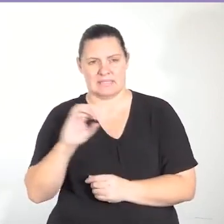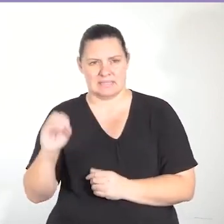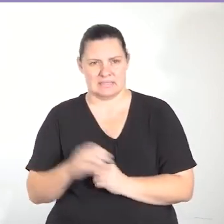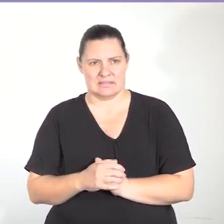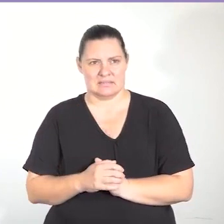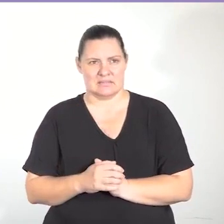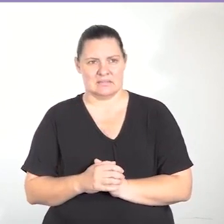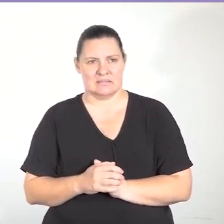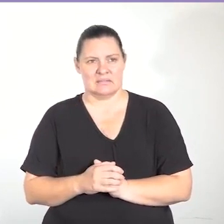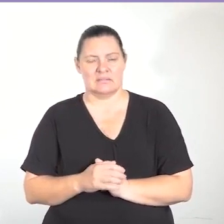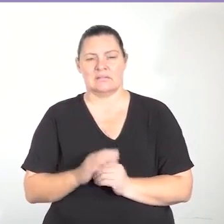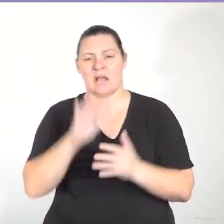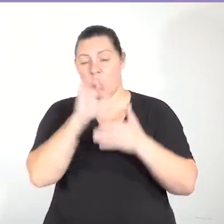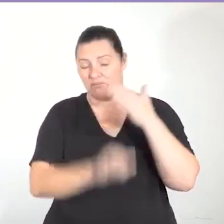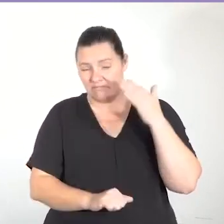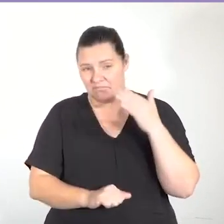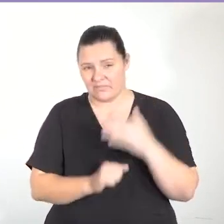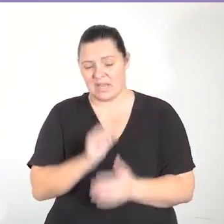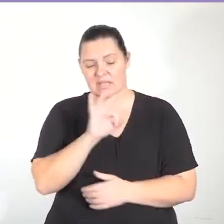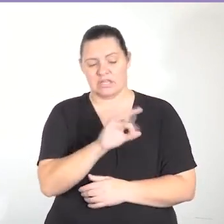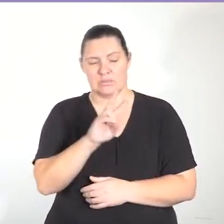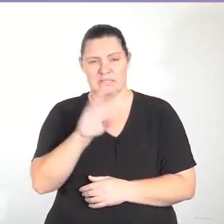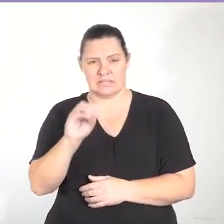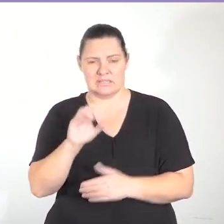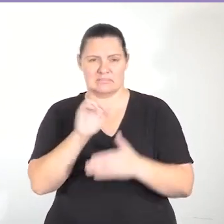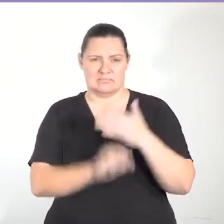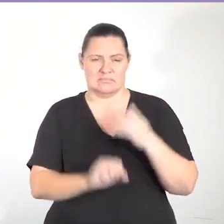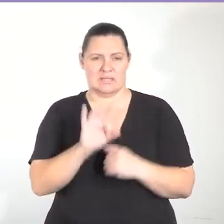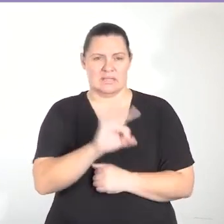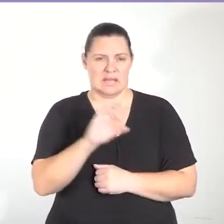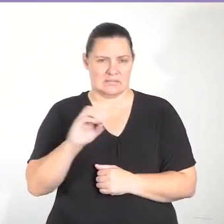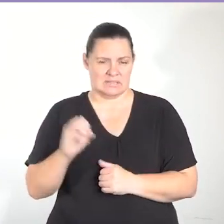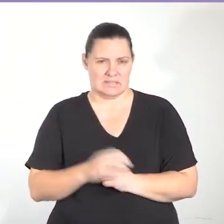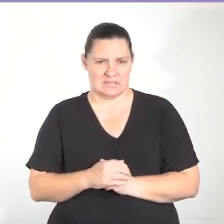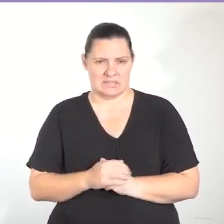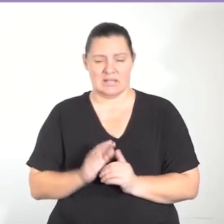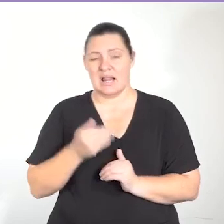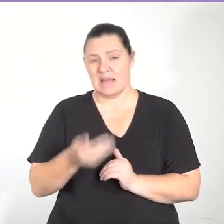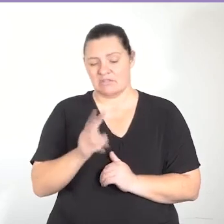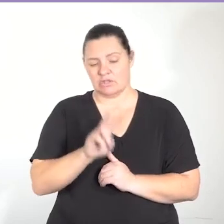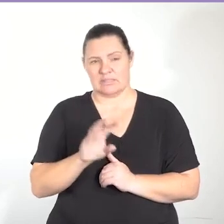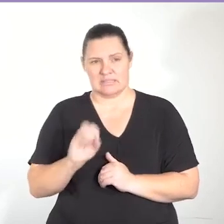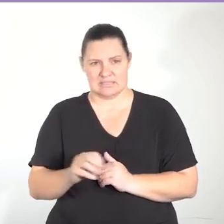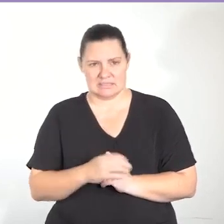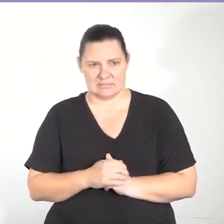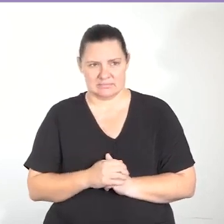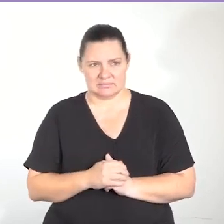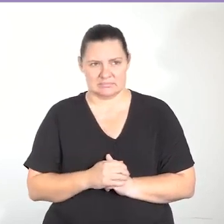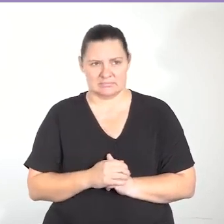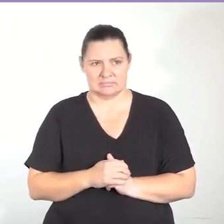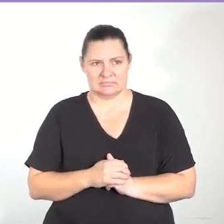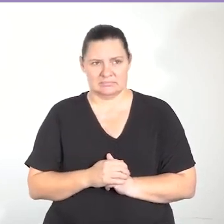300. The next step is to subtract. 320 minus 300 leaves us with